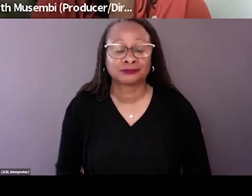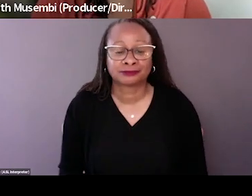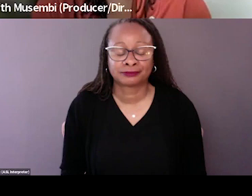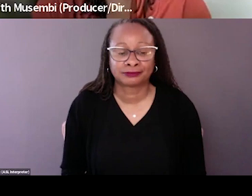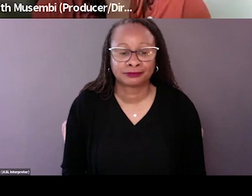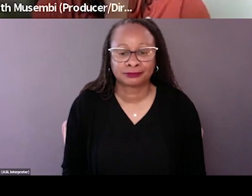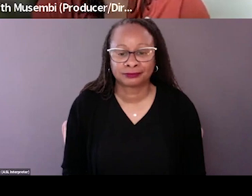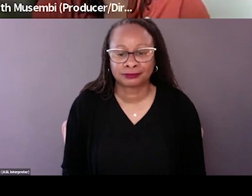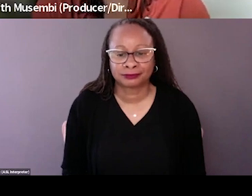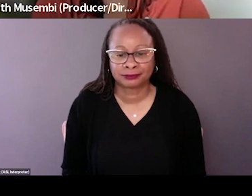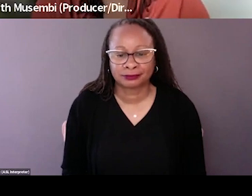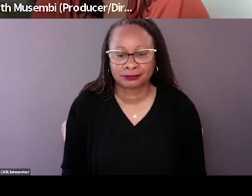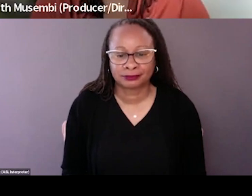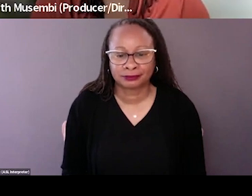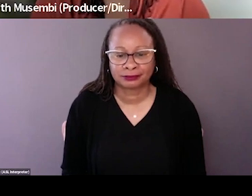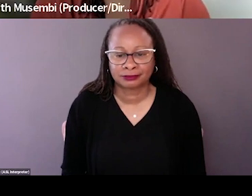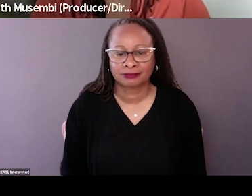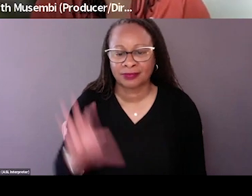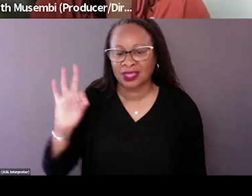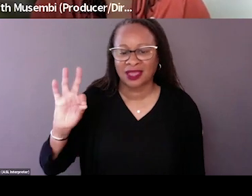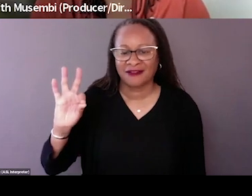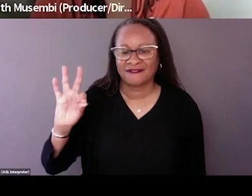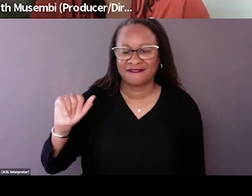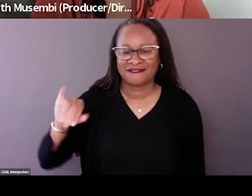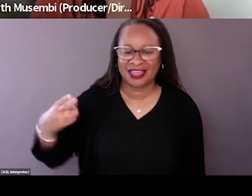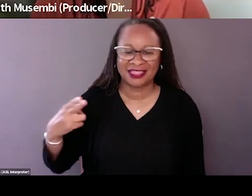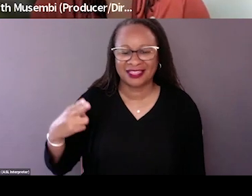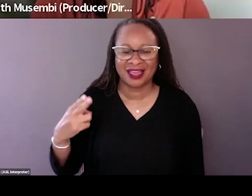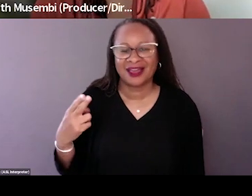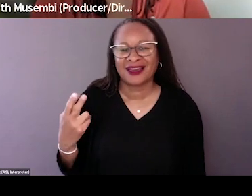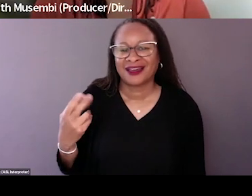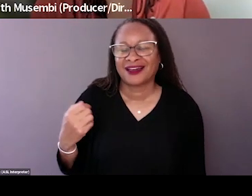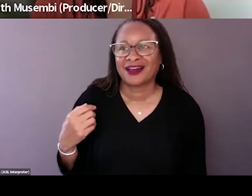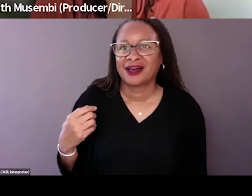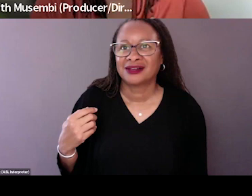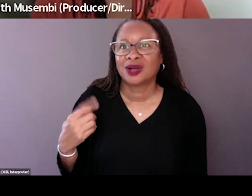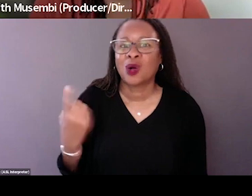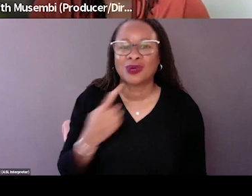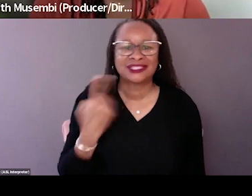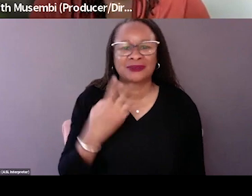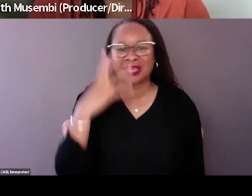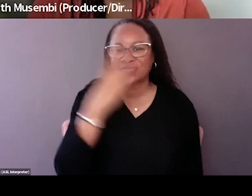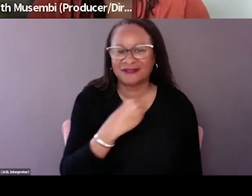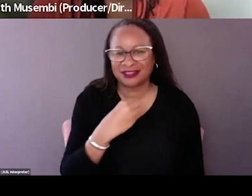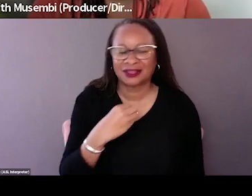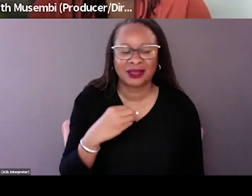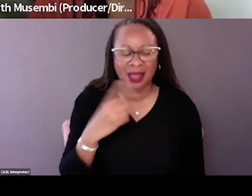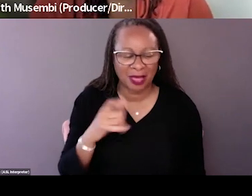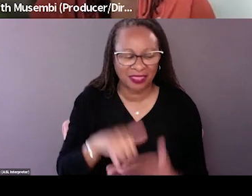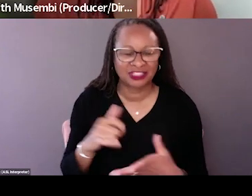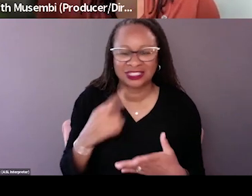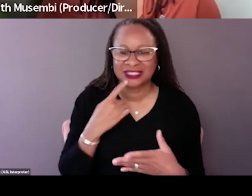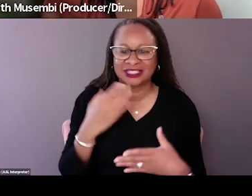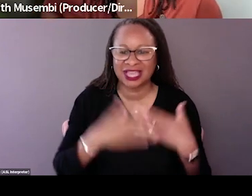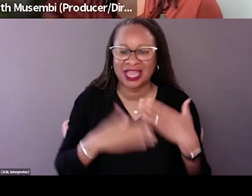Wow. I think Faith always says something lovely about this. You say this at the end of episode 7, which always just makes me every single